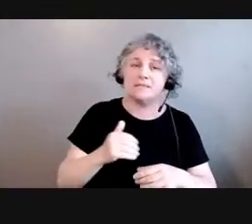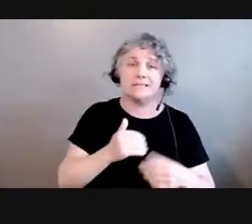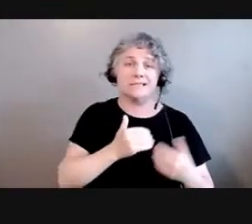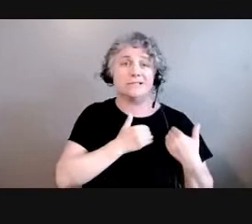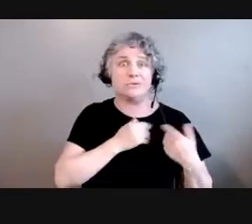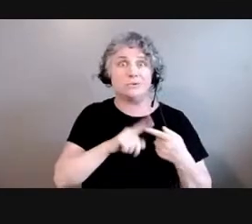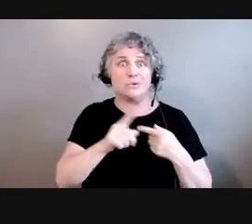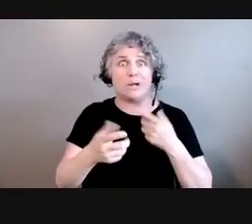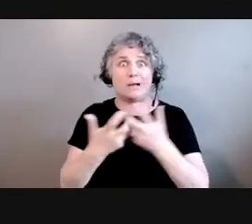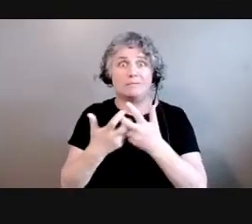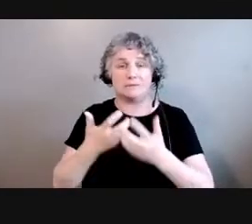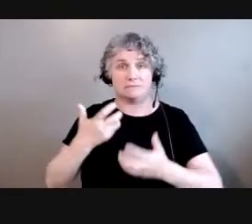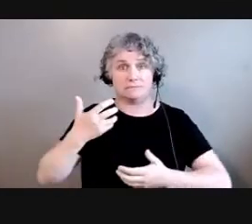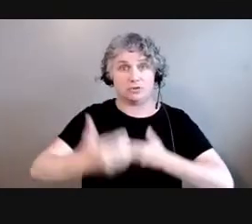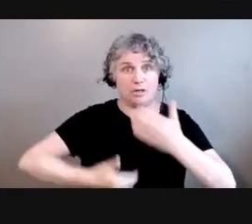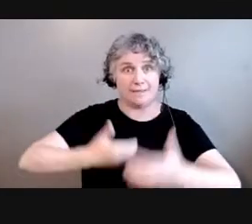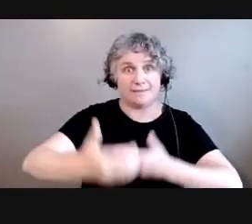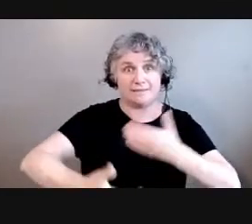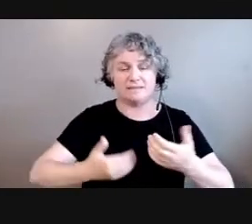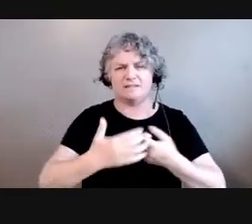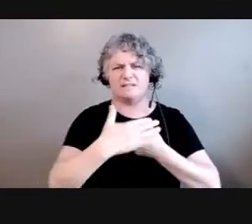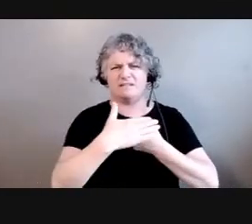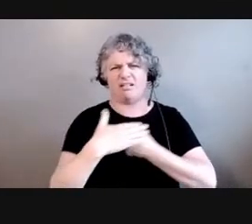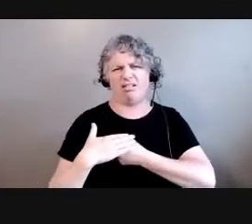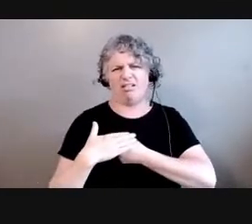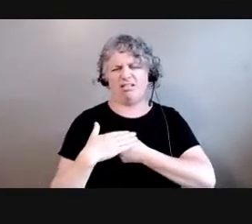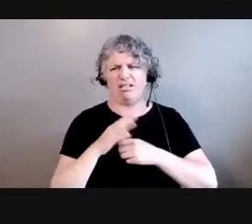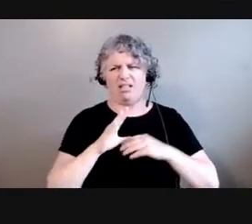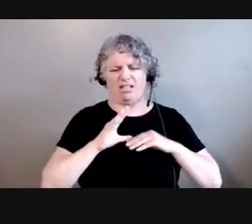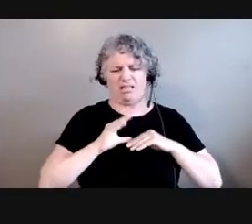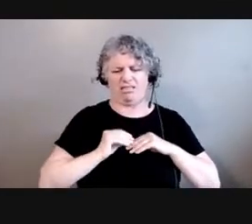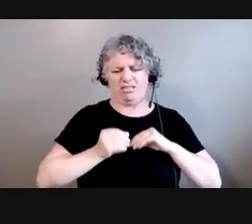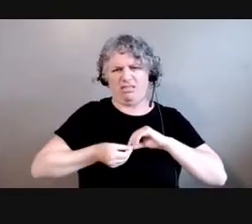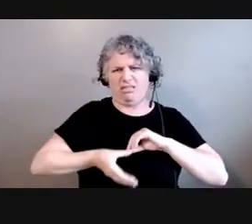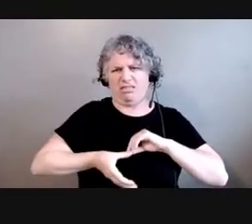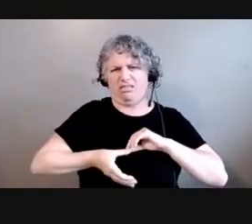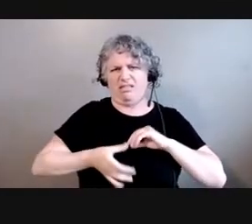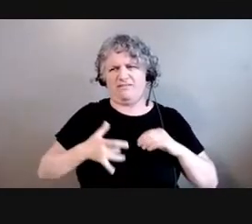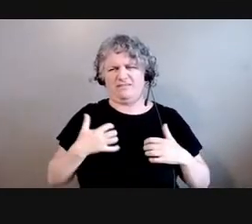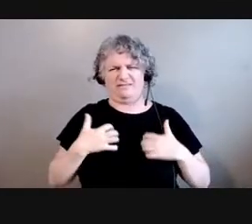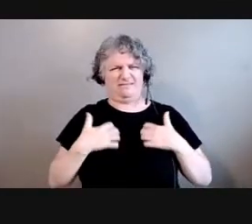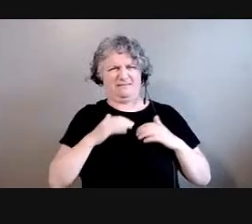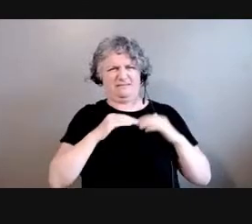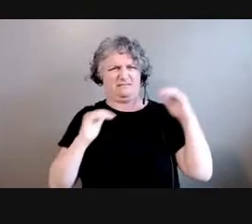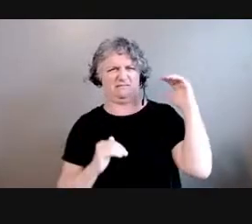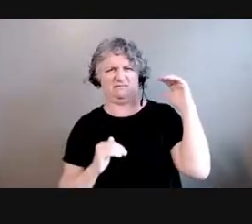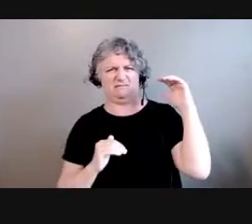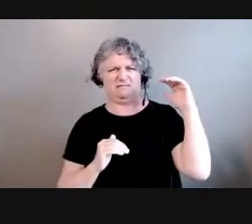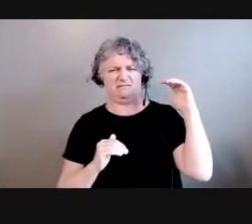accommodate process makes this demeaning, dehumanizing,